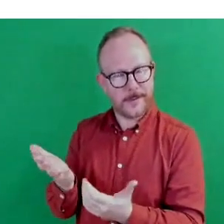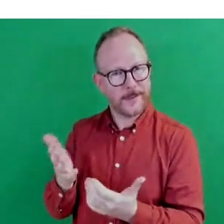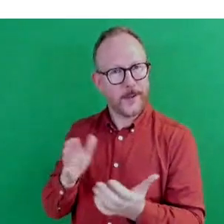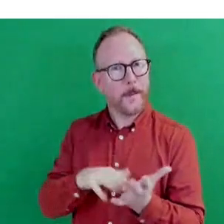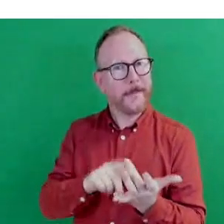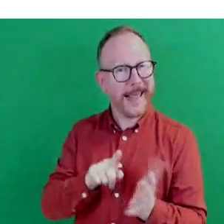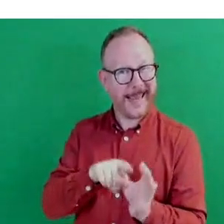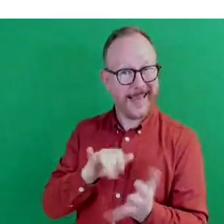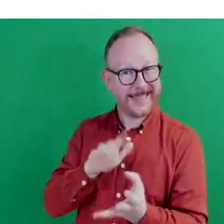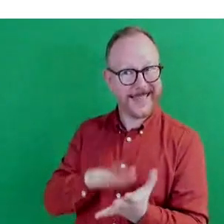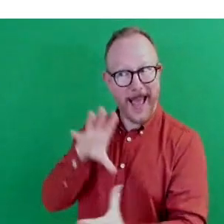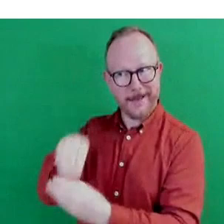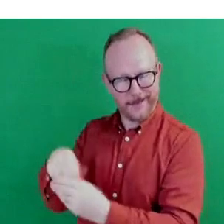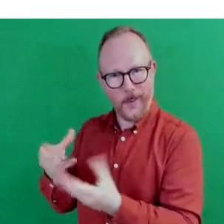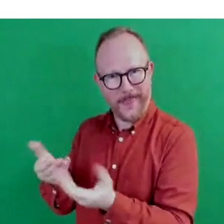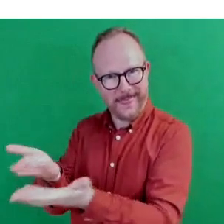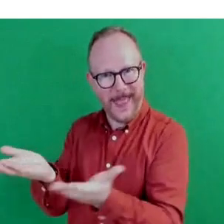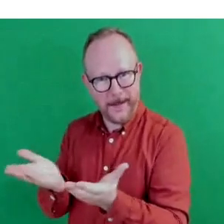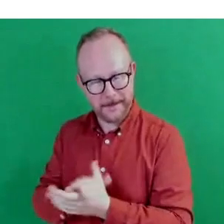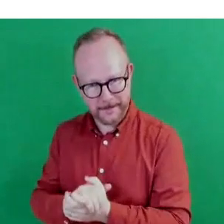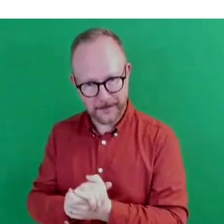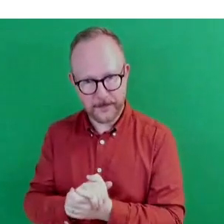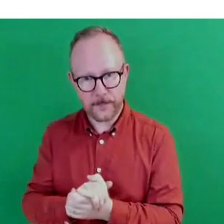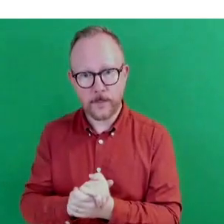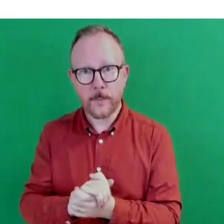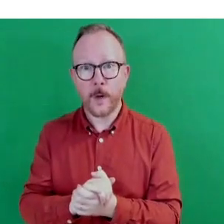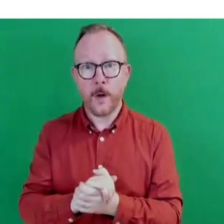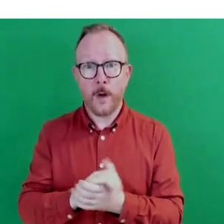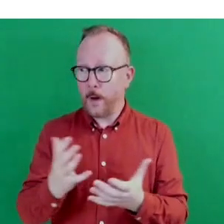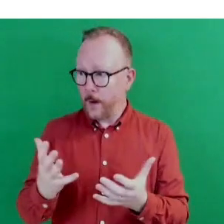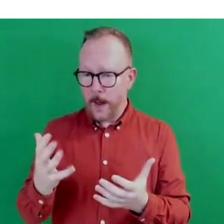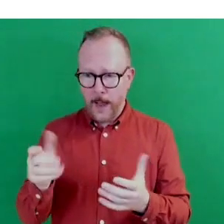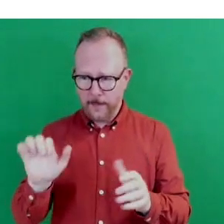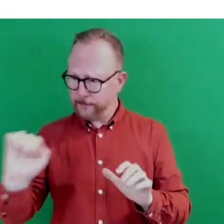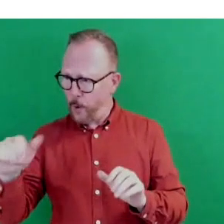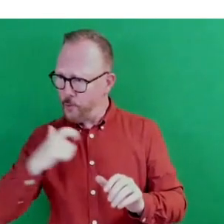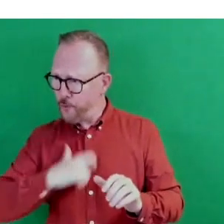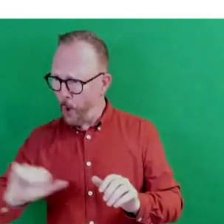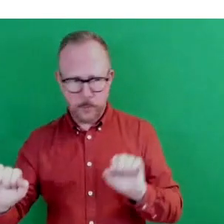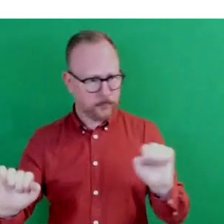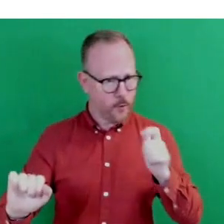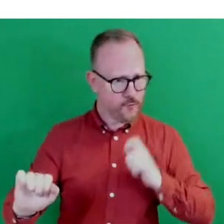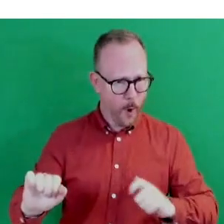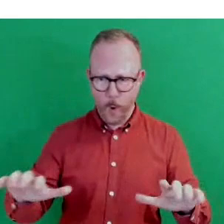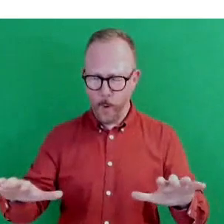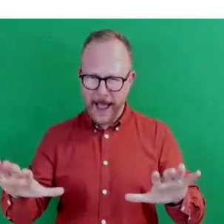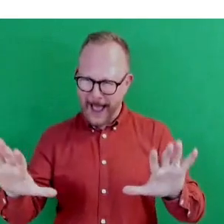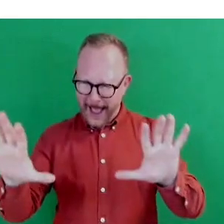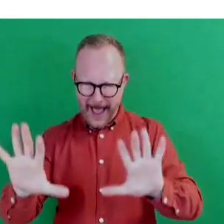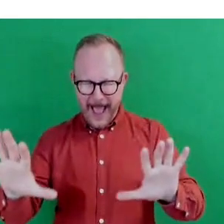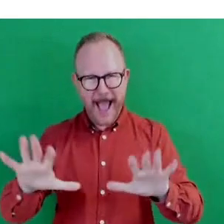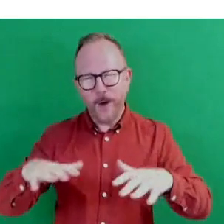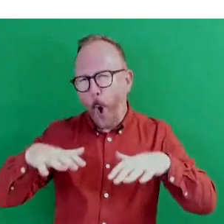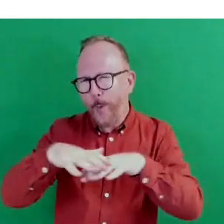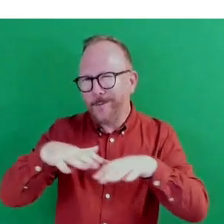the transition, and there is a lot of overlap. So in terms of what you would be doing, you